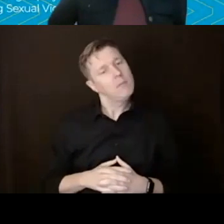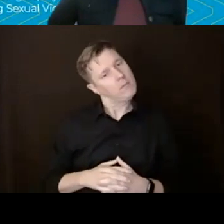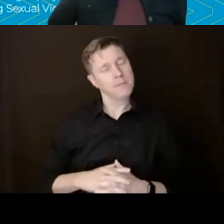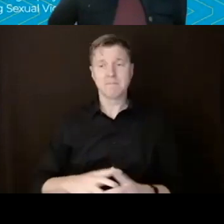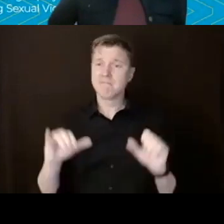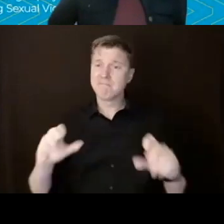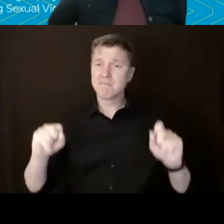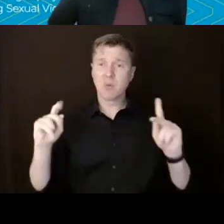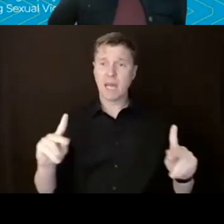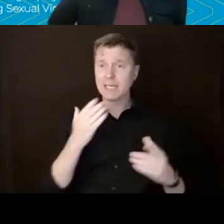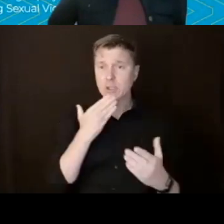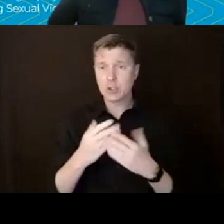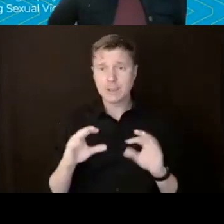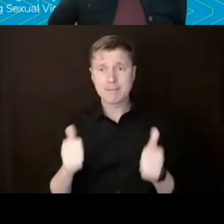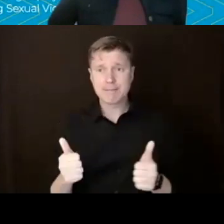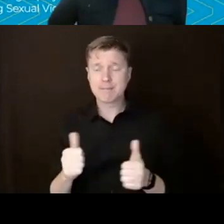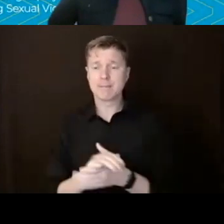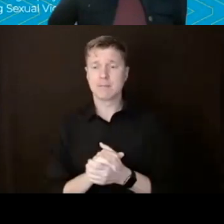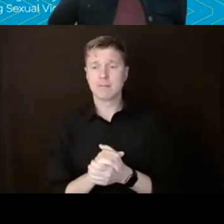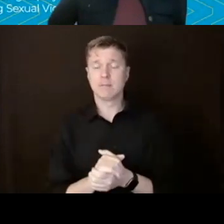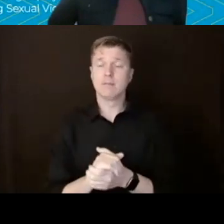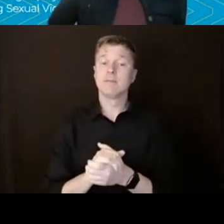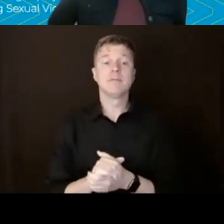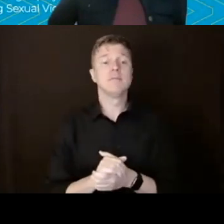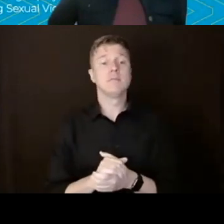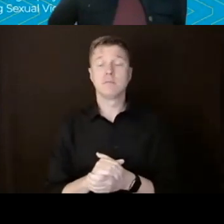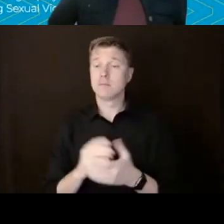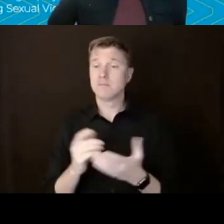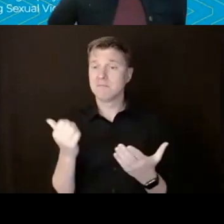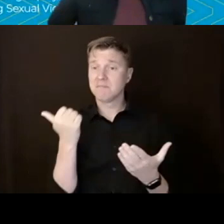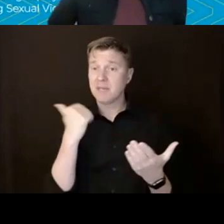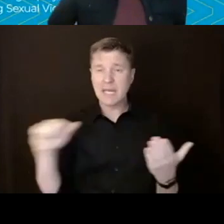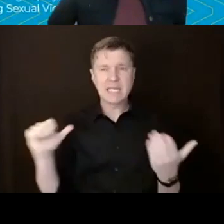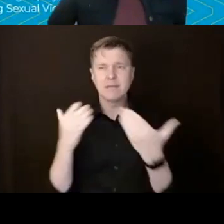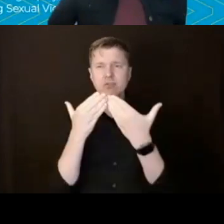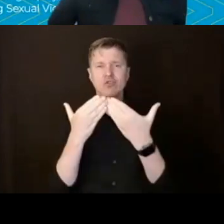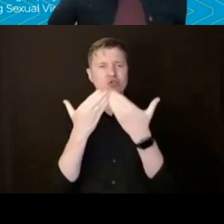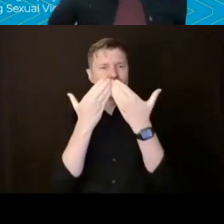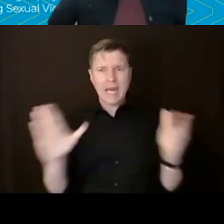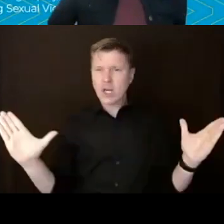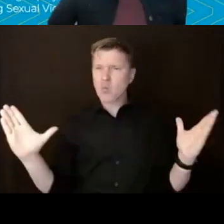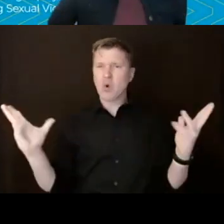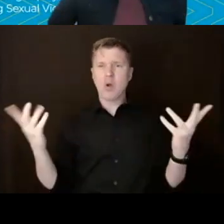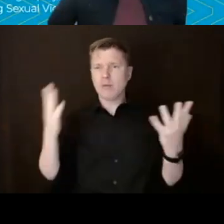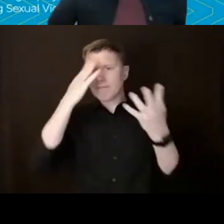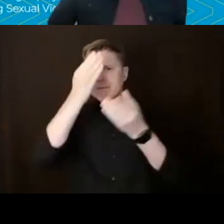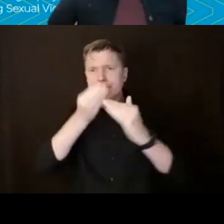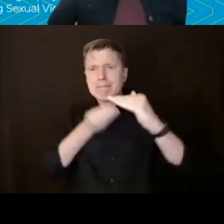Good, good. I'm glad everyone's doing this. All right, so what are there any like general top line messages you think you're getting